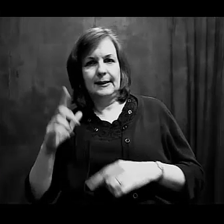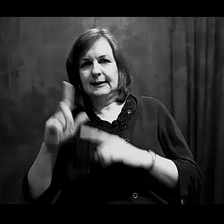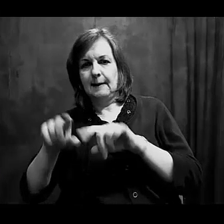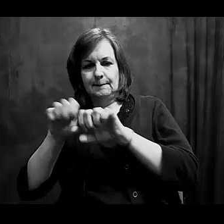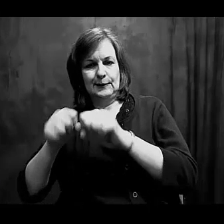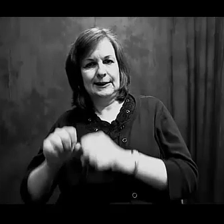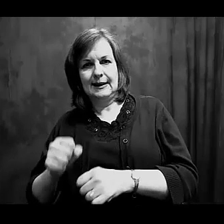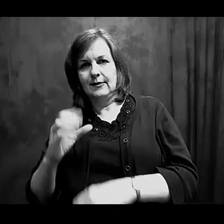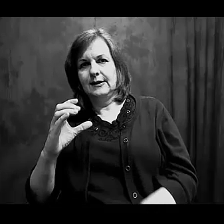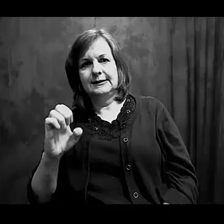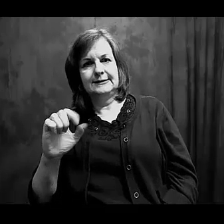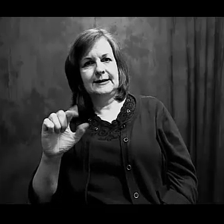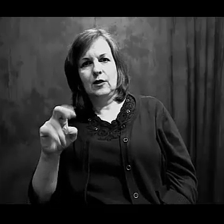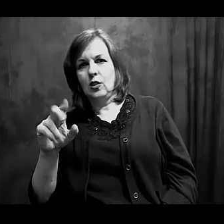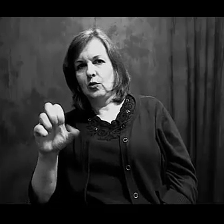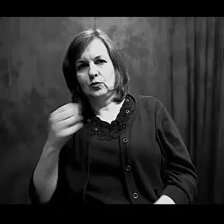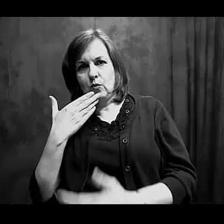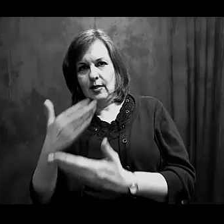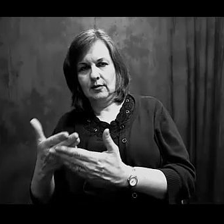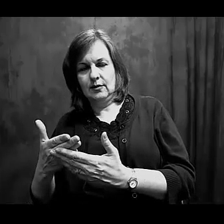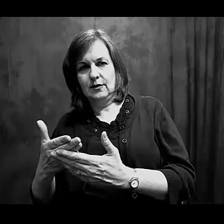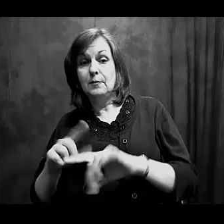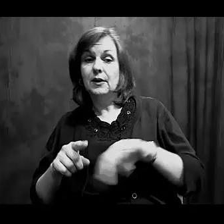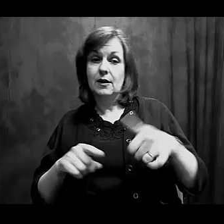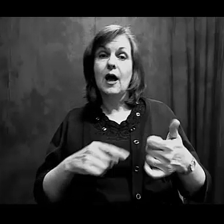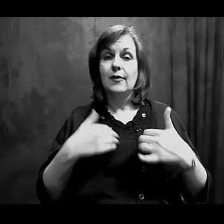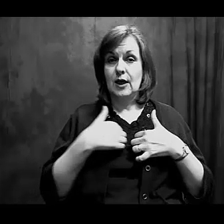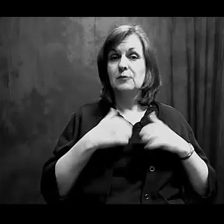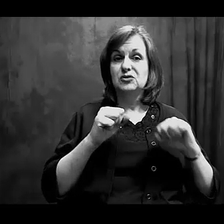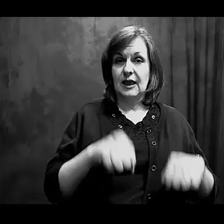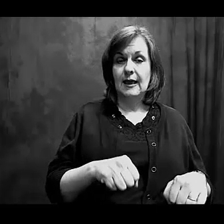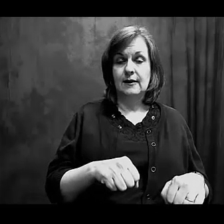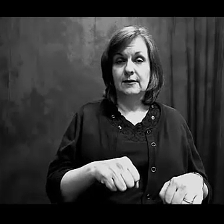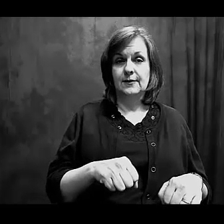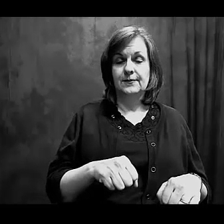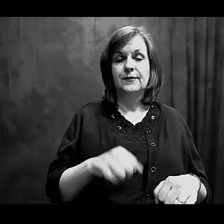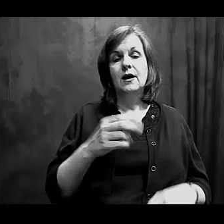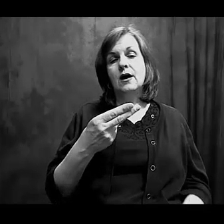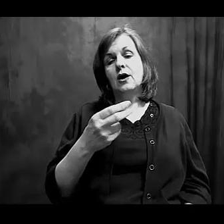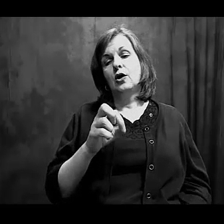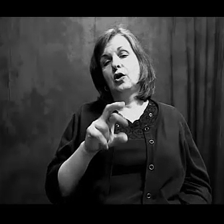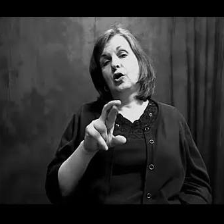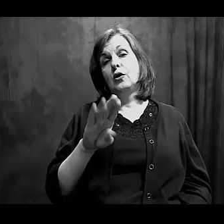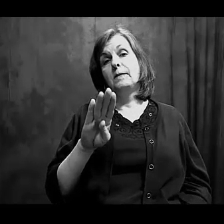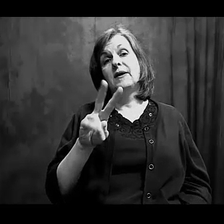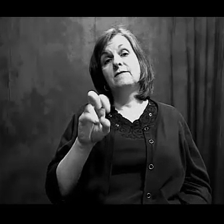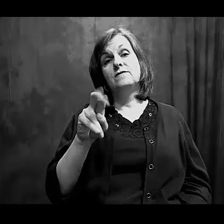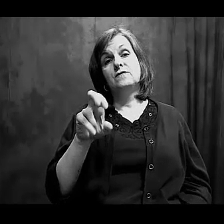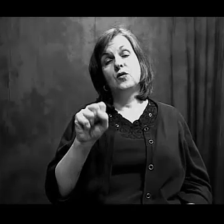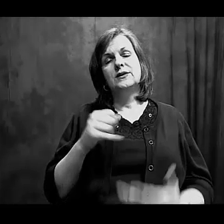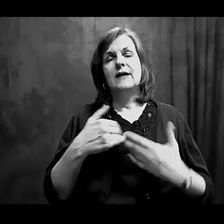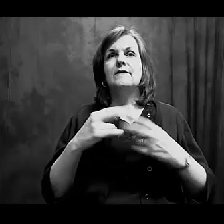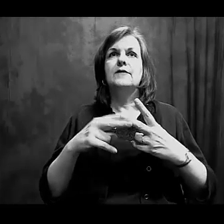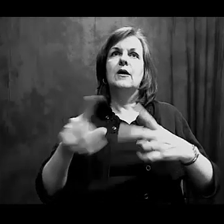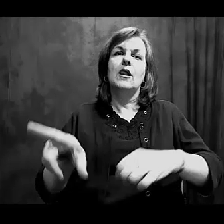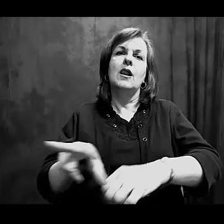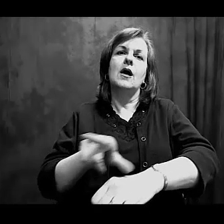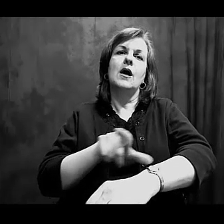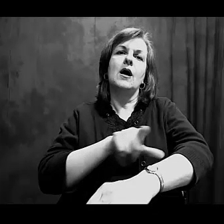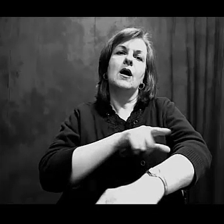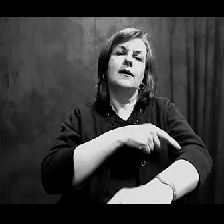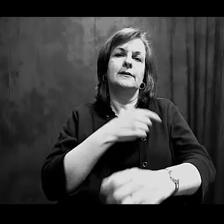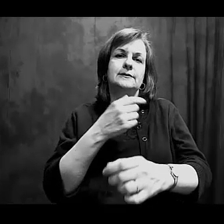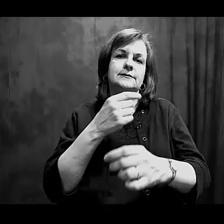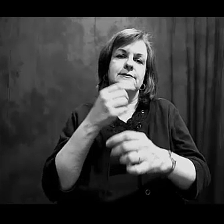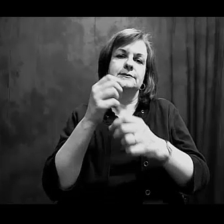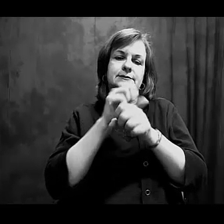good at breaking down cellulose, but other herbivores are. So what they have seen is that herbivores have a very long digestive